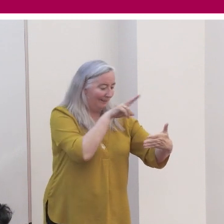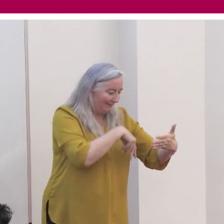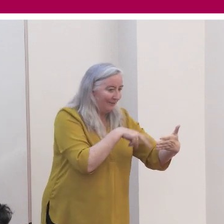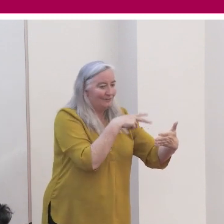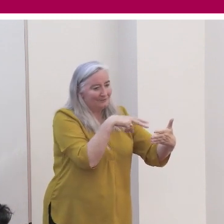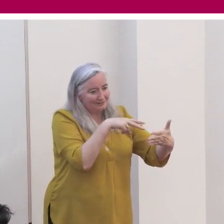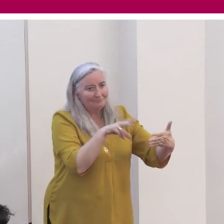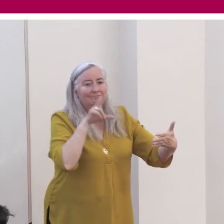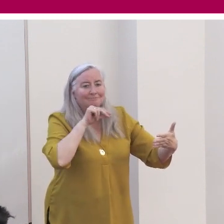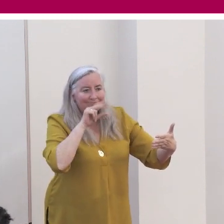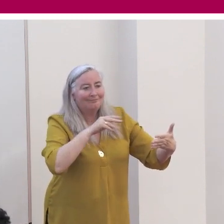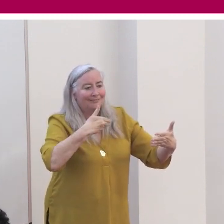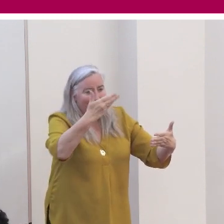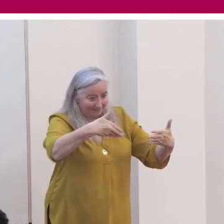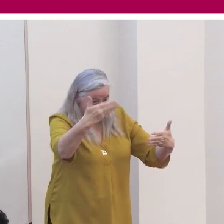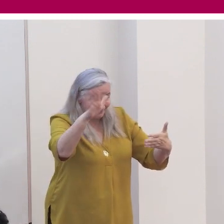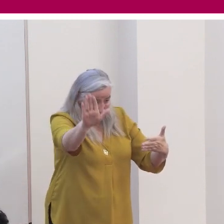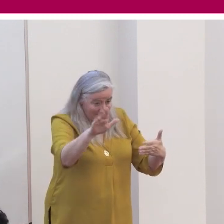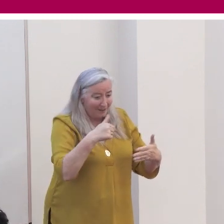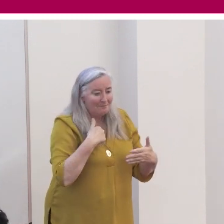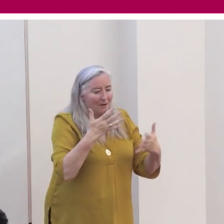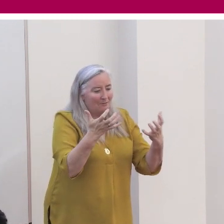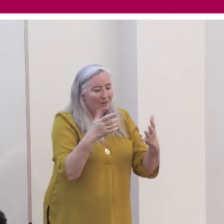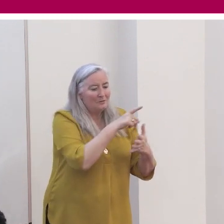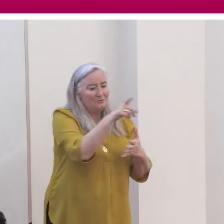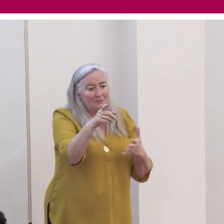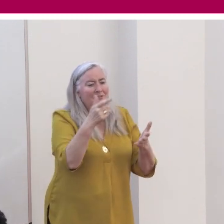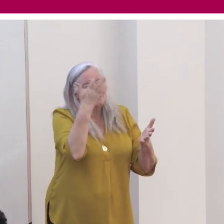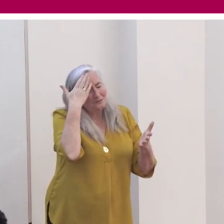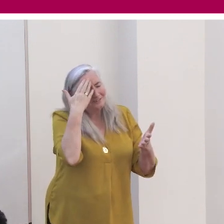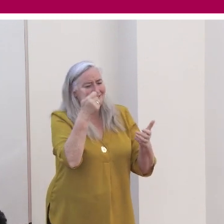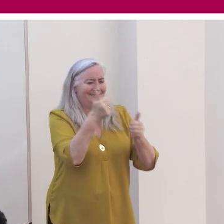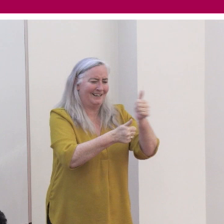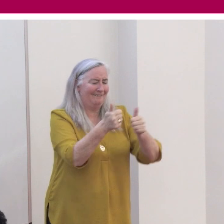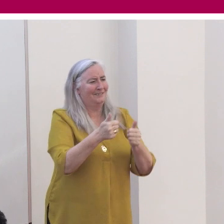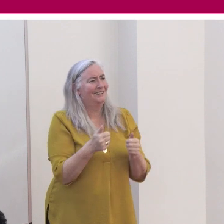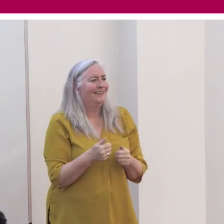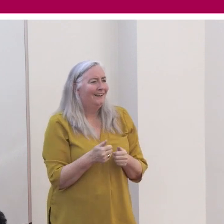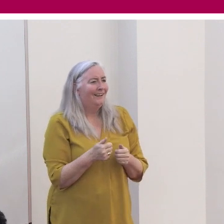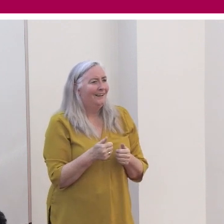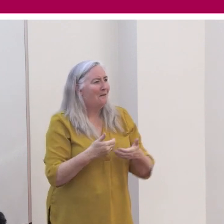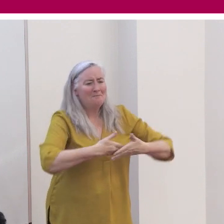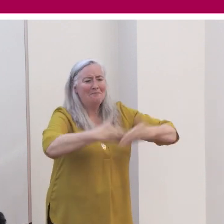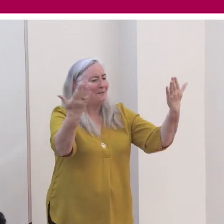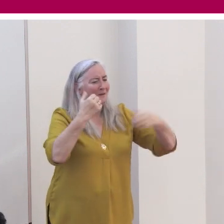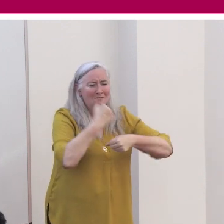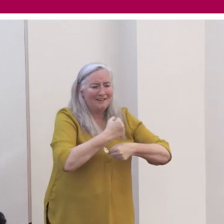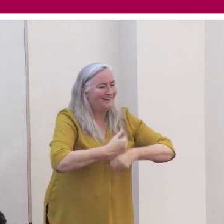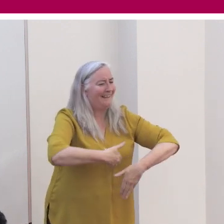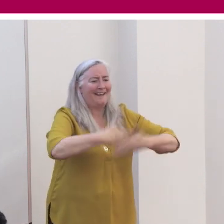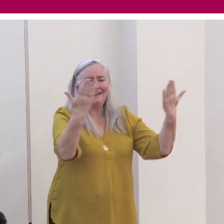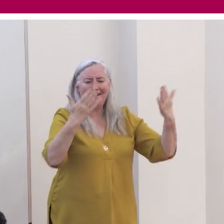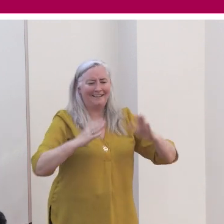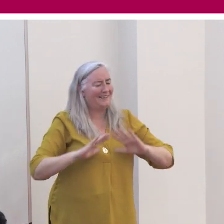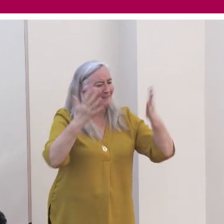just makes their situation a lot worse without the proper support. Here, there's a list of other accommodations